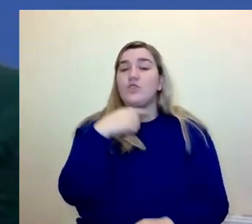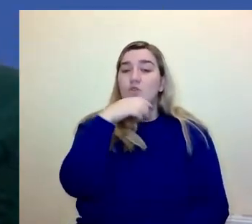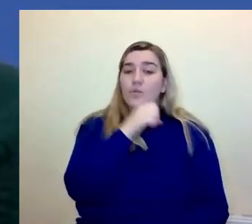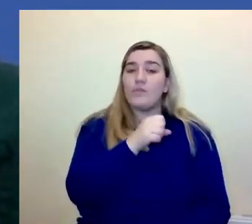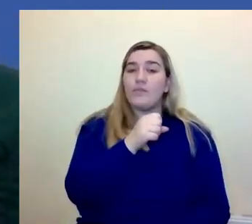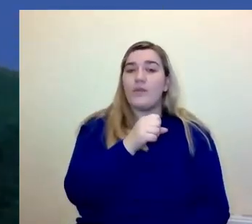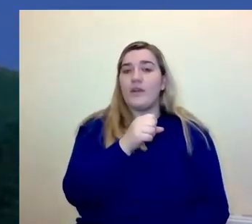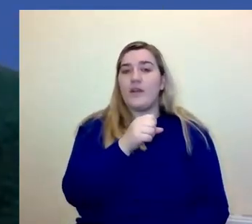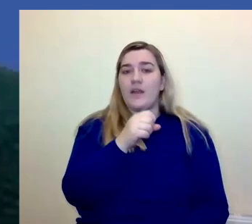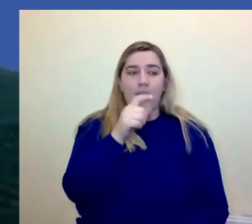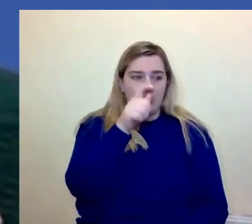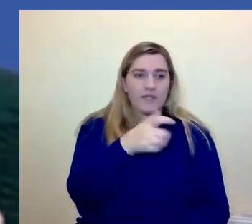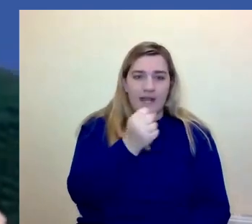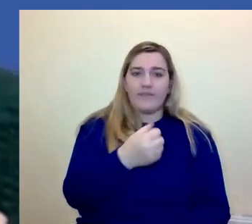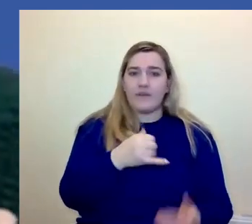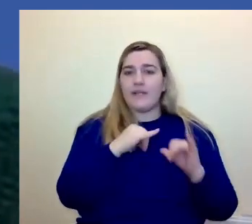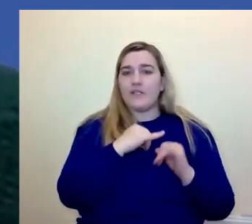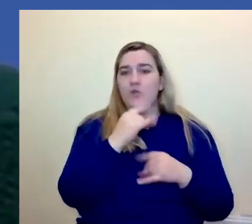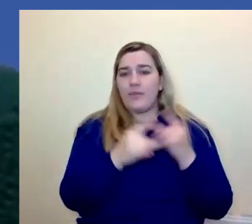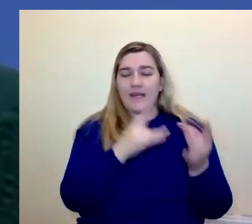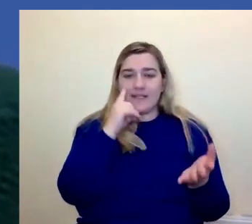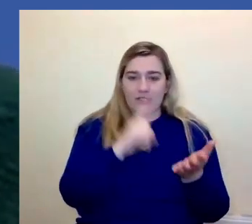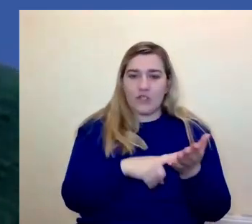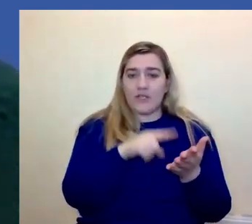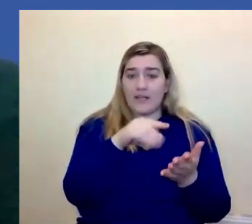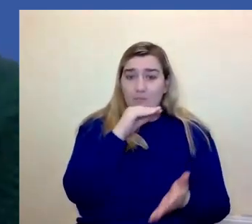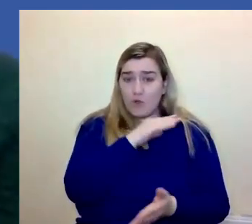about a person as having ability to make a decision.